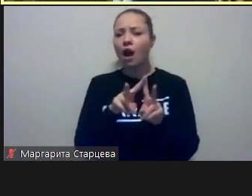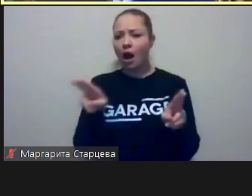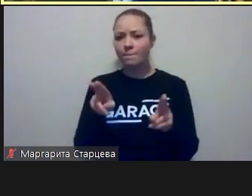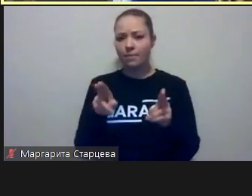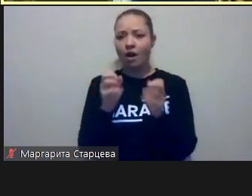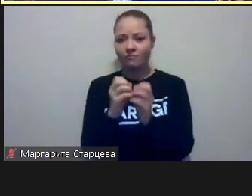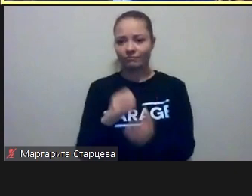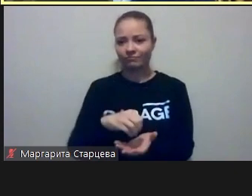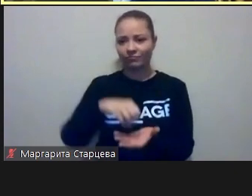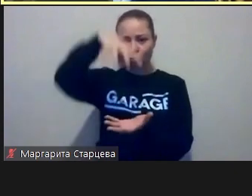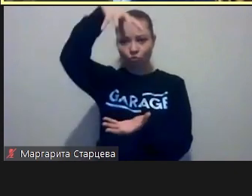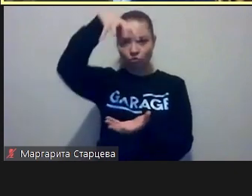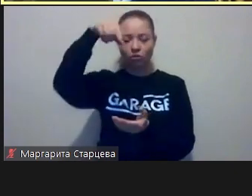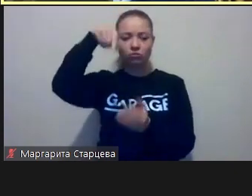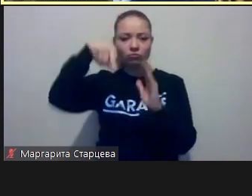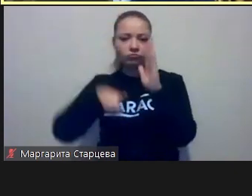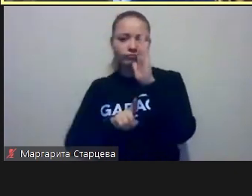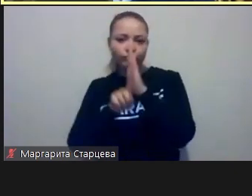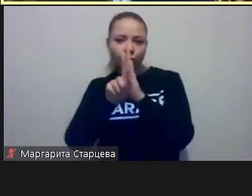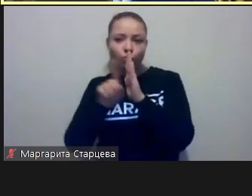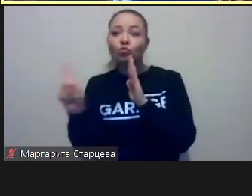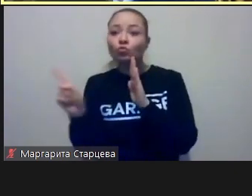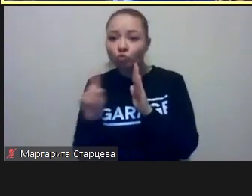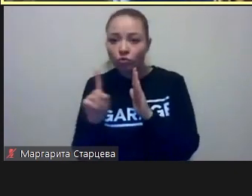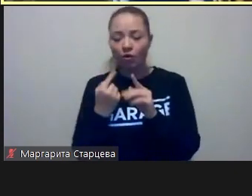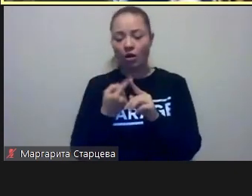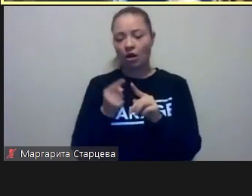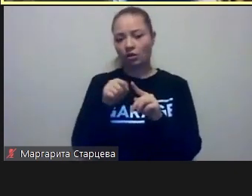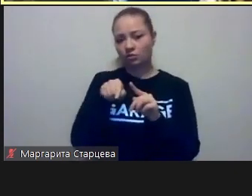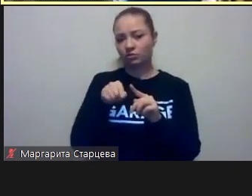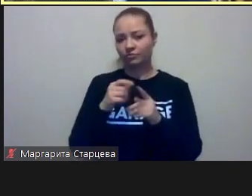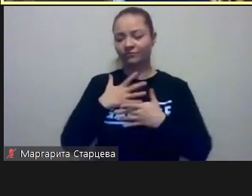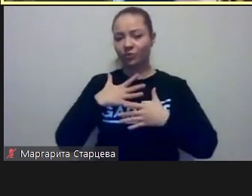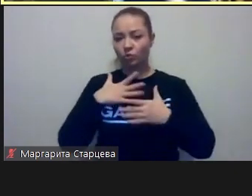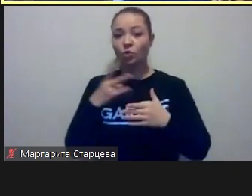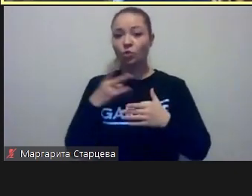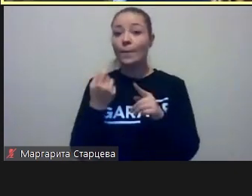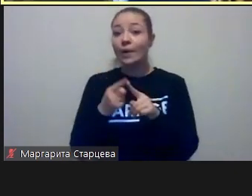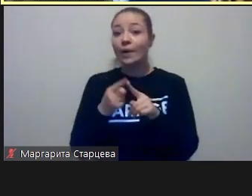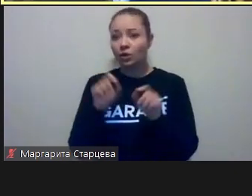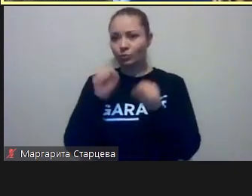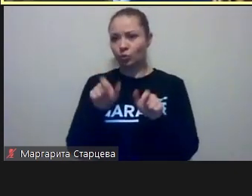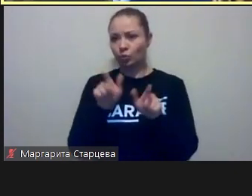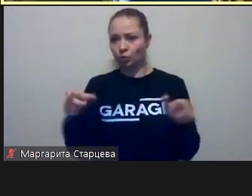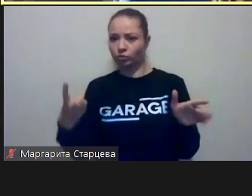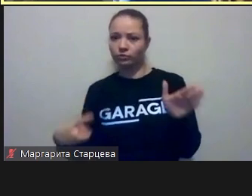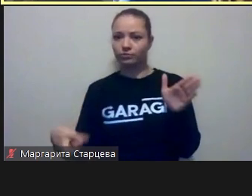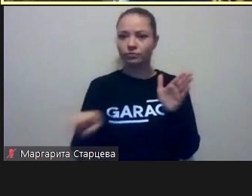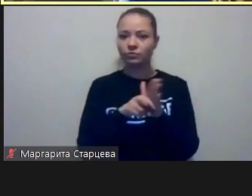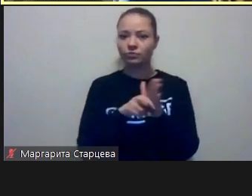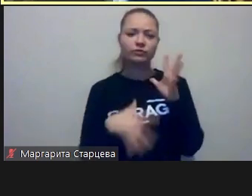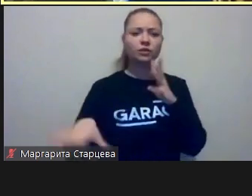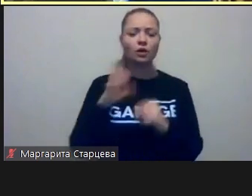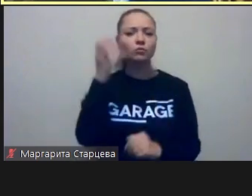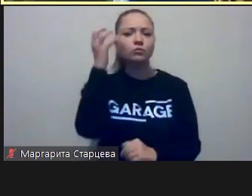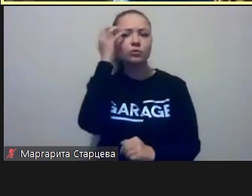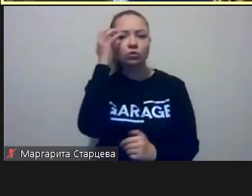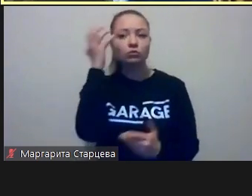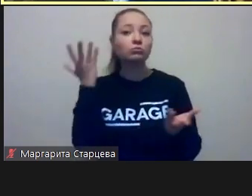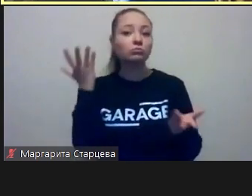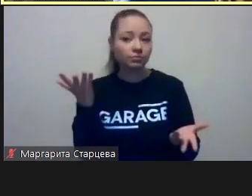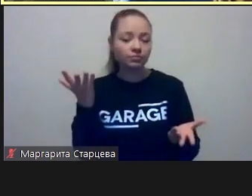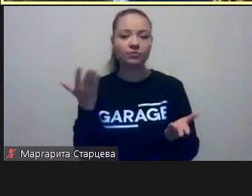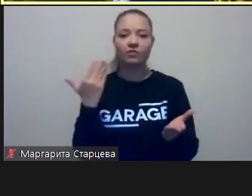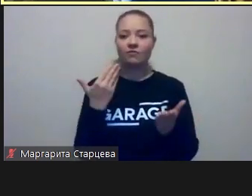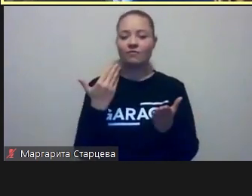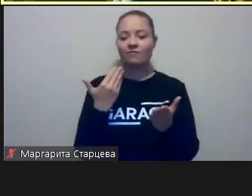that allow also humans to fly. Now, all of them are black, and unless this one is half transparent, half black. Now, the one